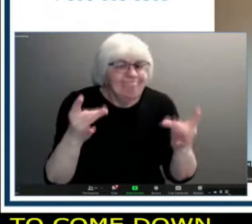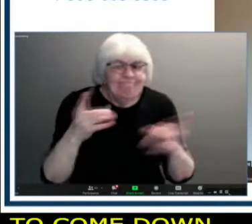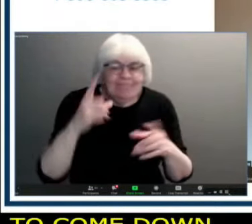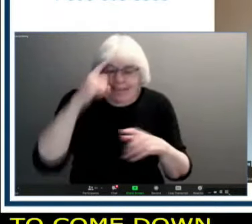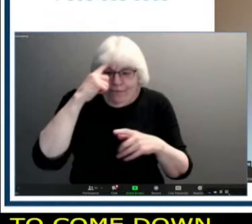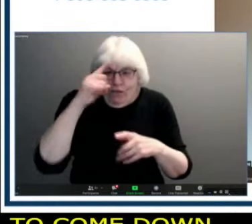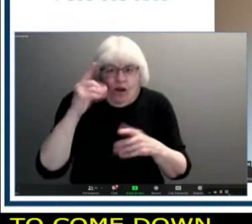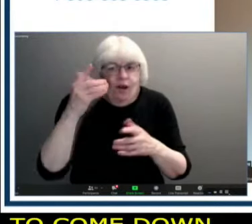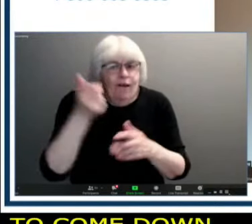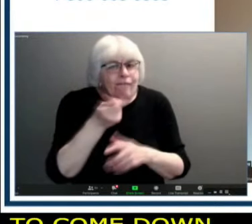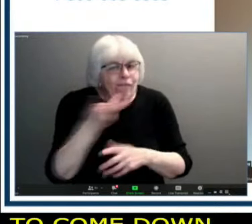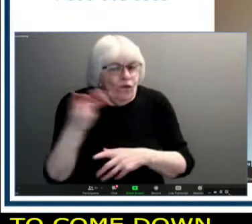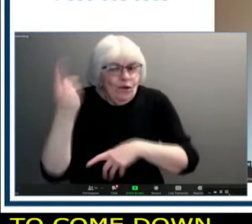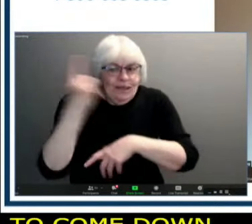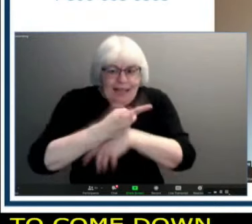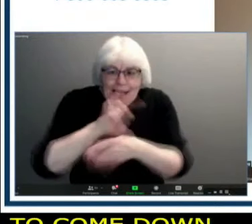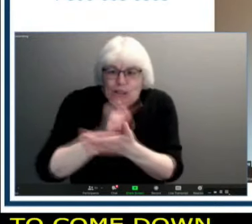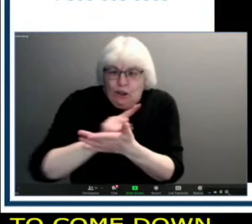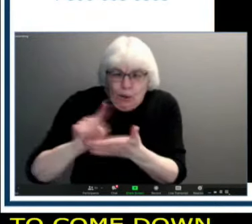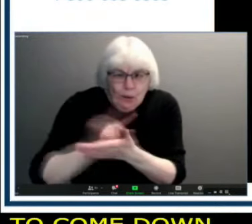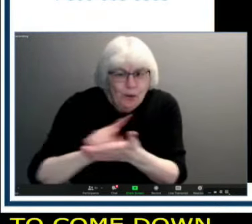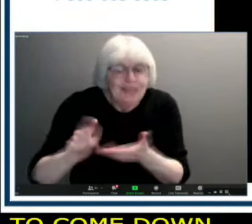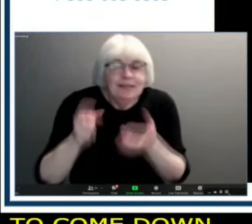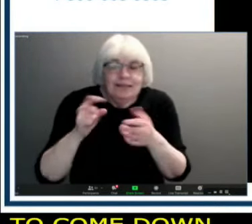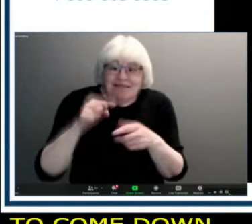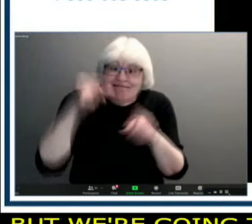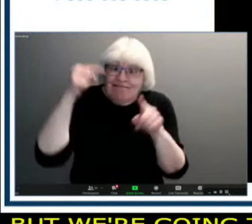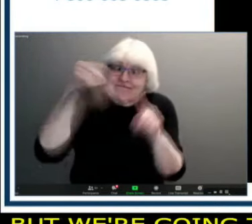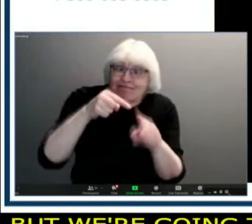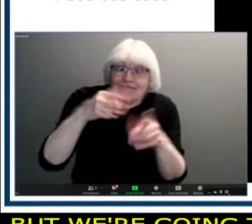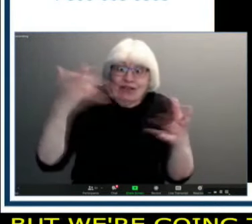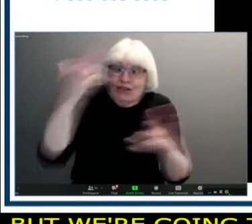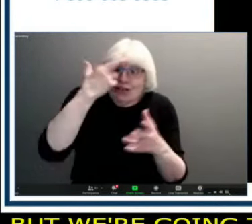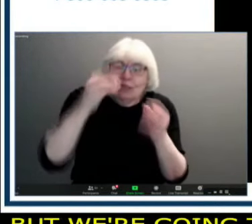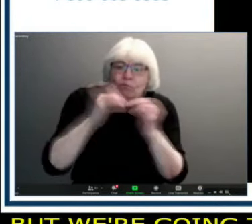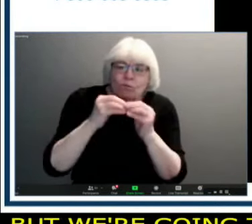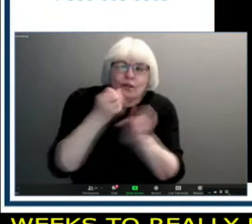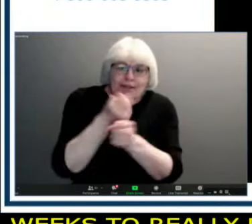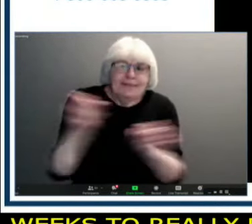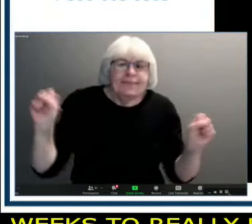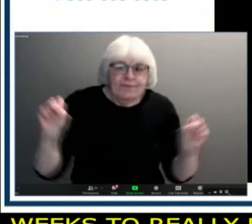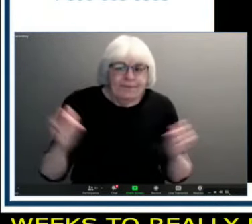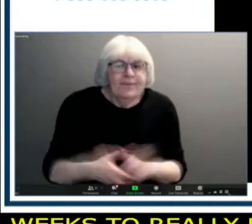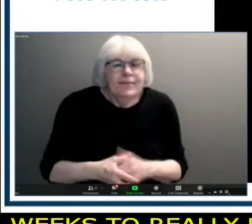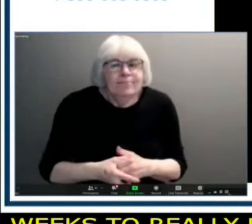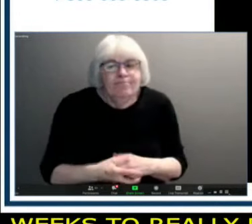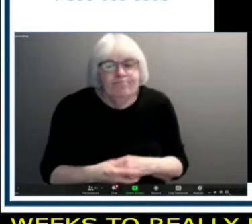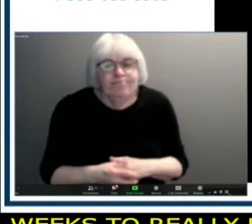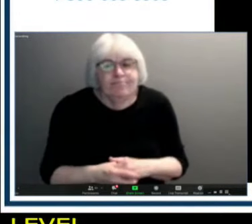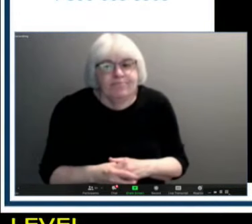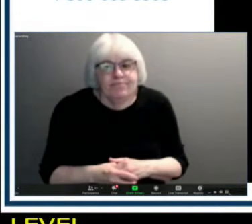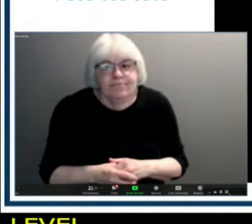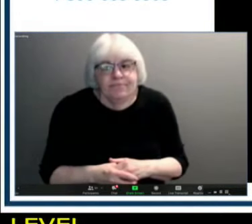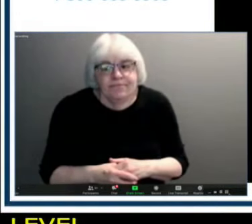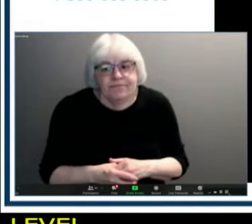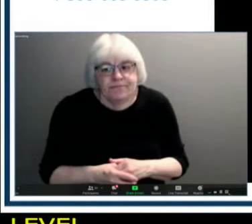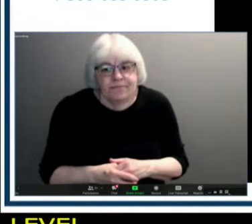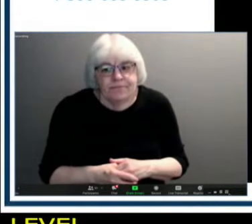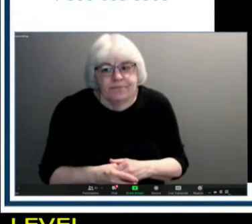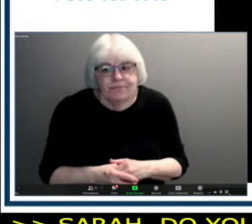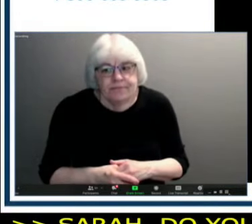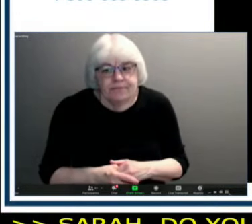into a much safer level. Sarah, do you have a follow-up question? Yeah. If people don't do